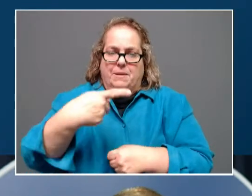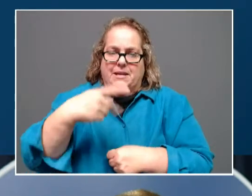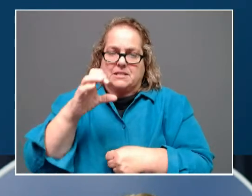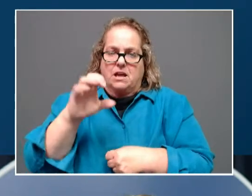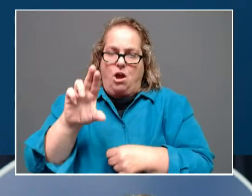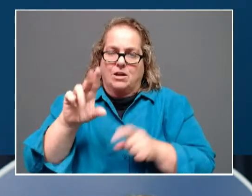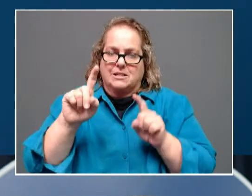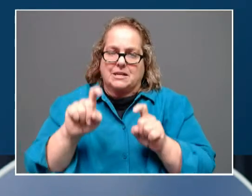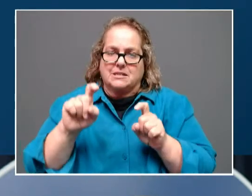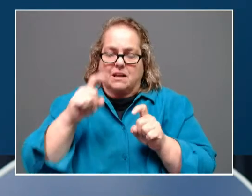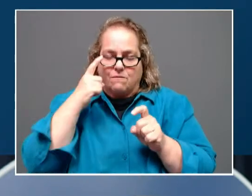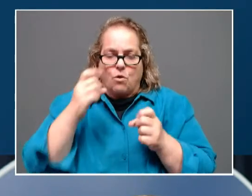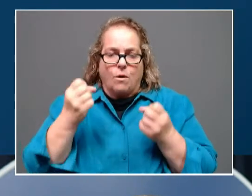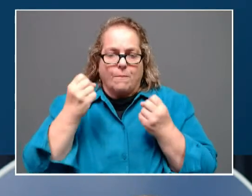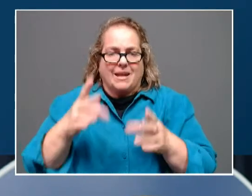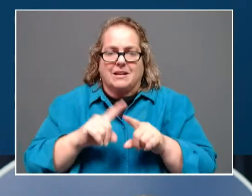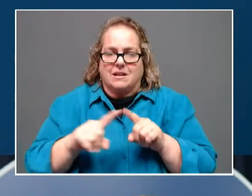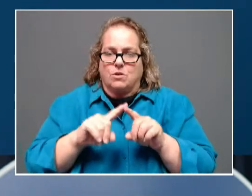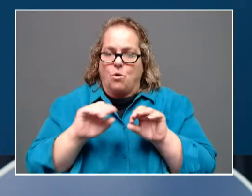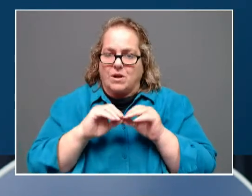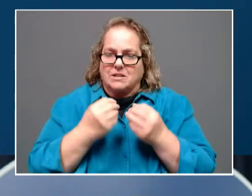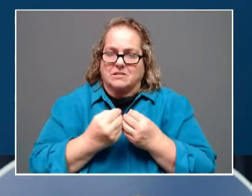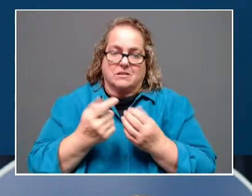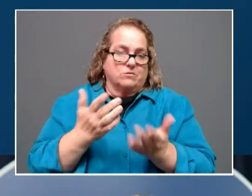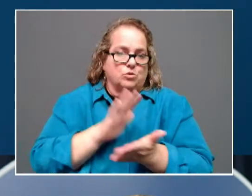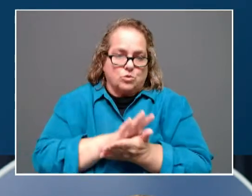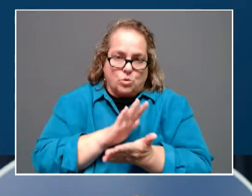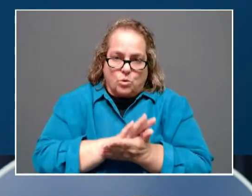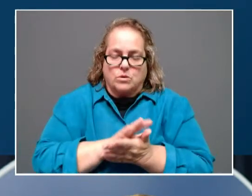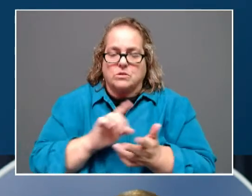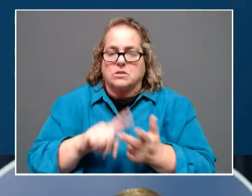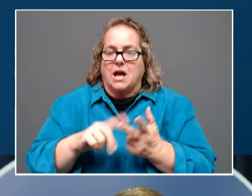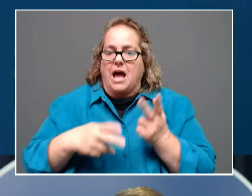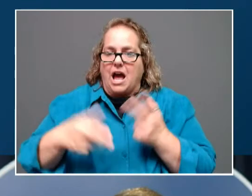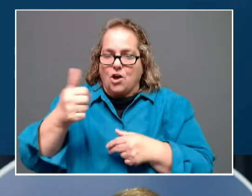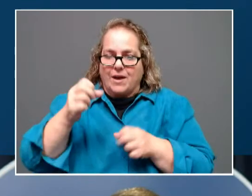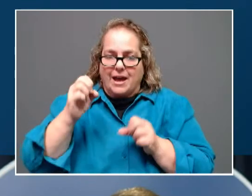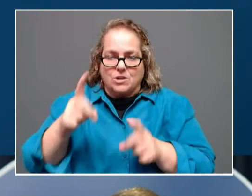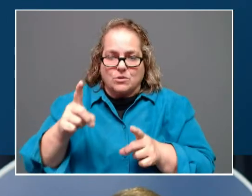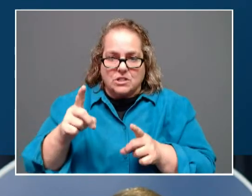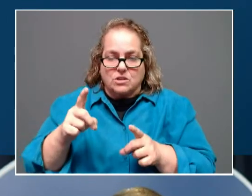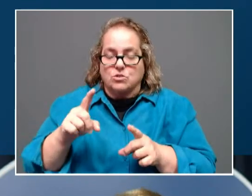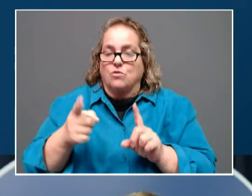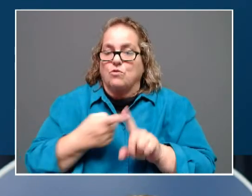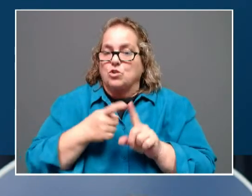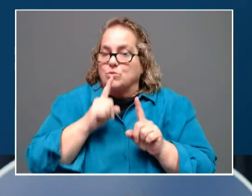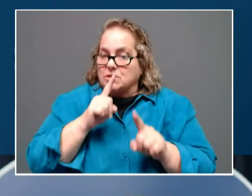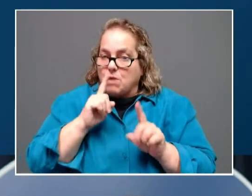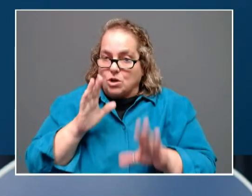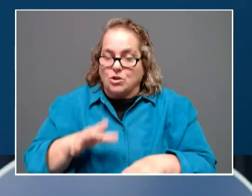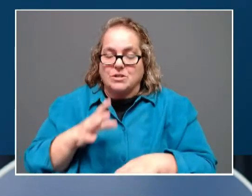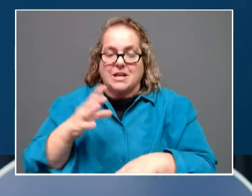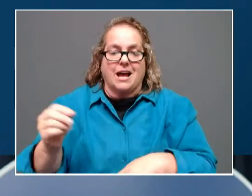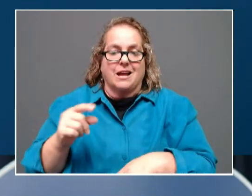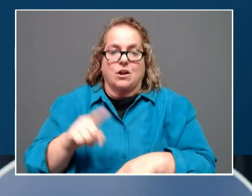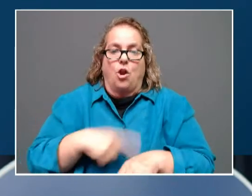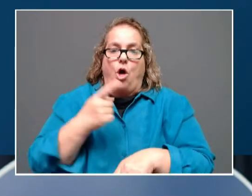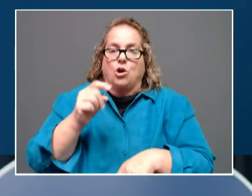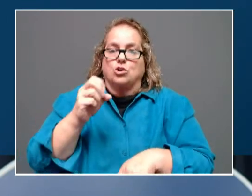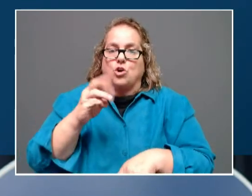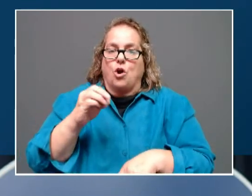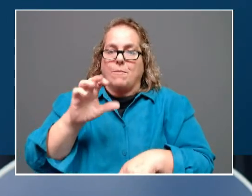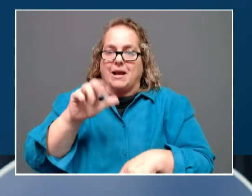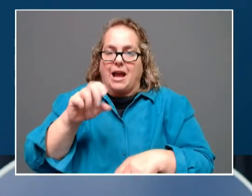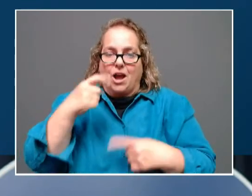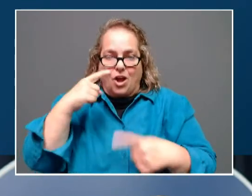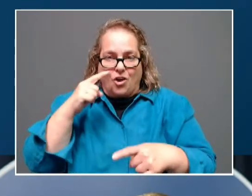number of organizations, including schools and higher ed institutions, first responders, and long-term care facilities. Now, the company